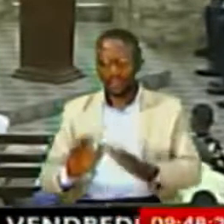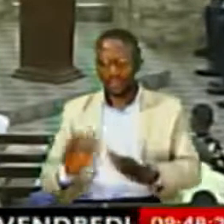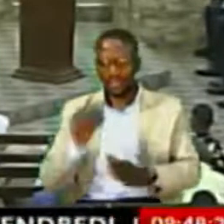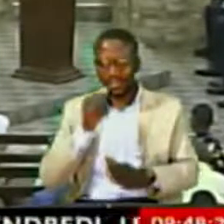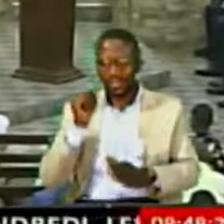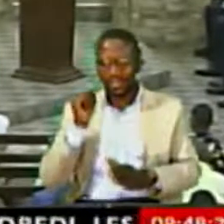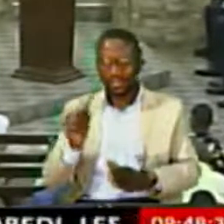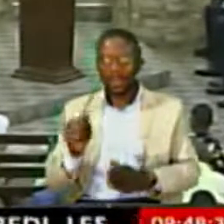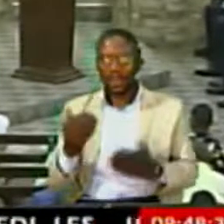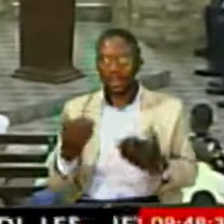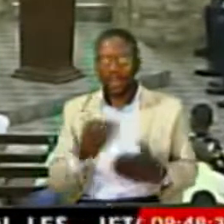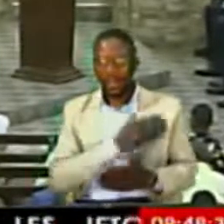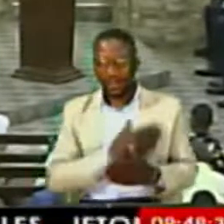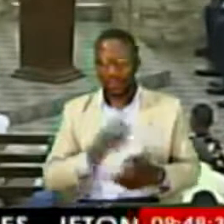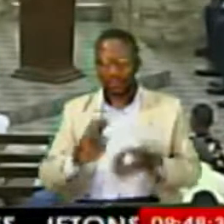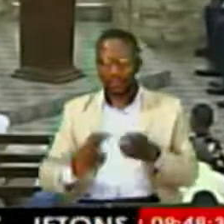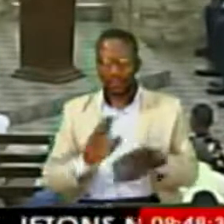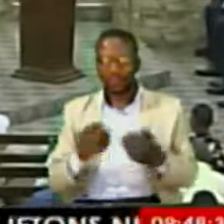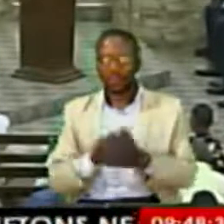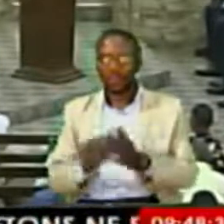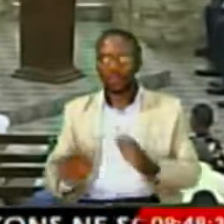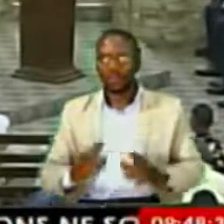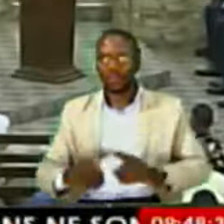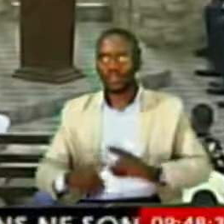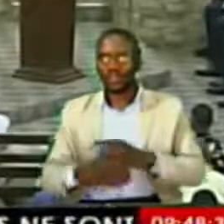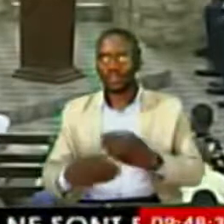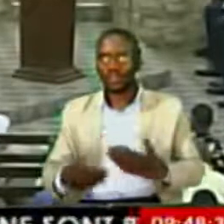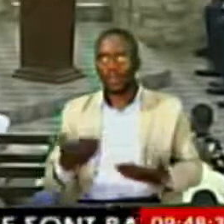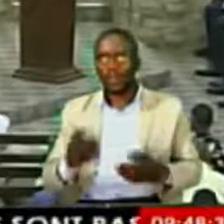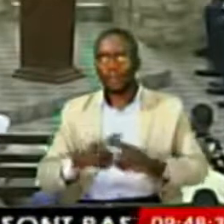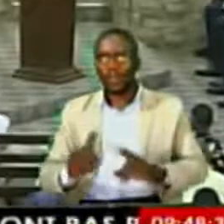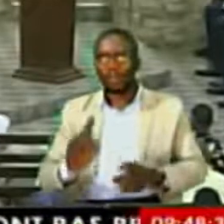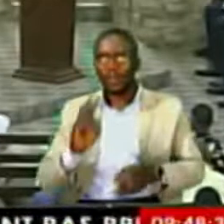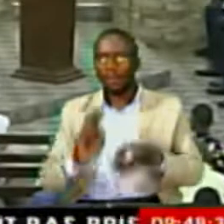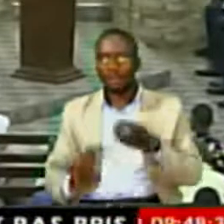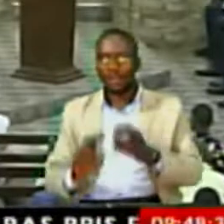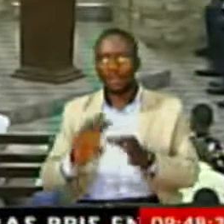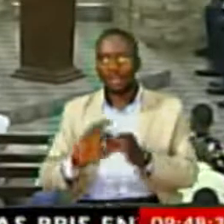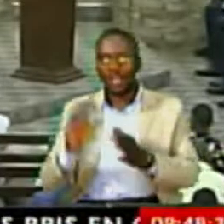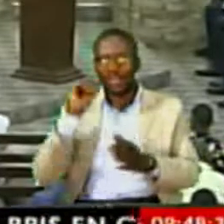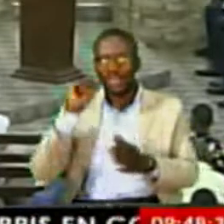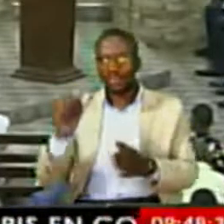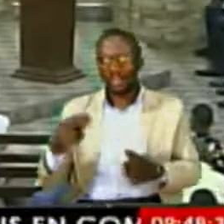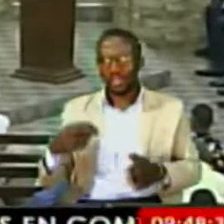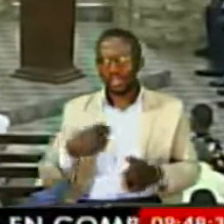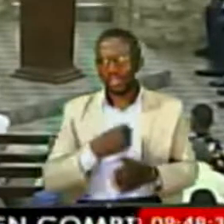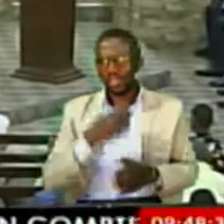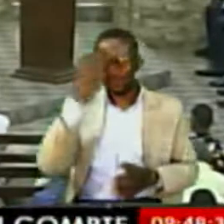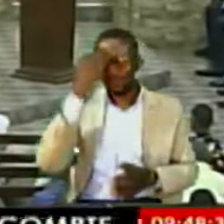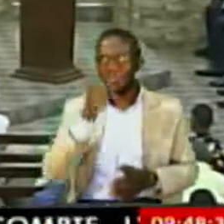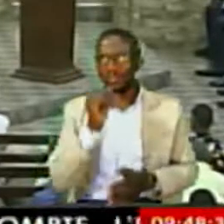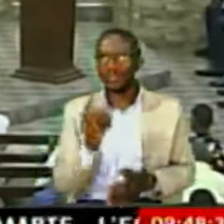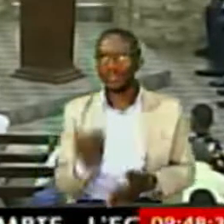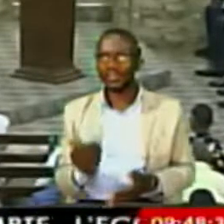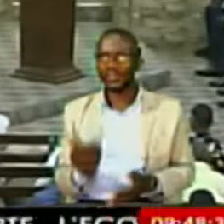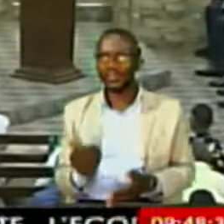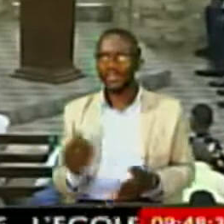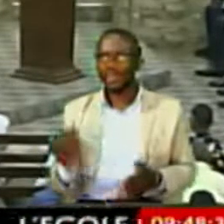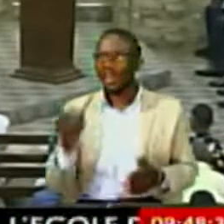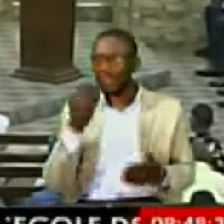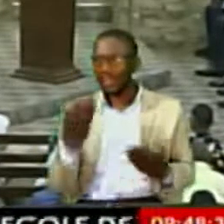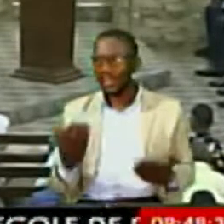passe aujourd'hui. And what is happening today? Mais ce qui va arriver demain? But what will happen nous tomorrow? Nous ignorons ça. Nobody knows. Le Dieu que